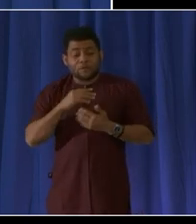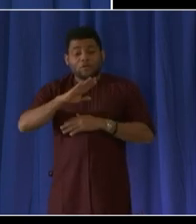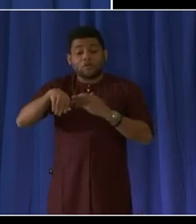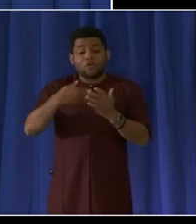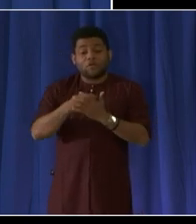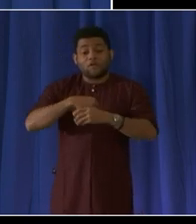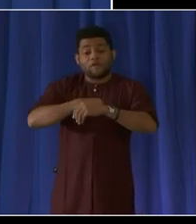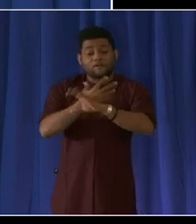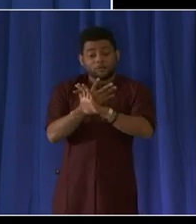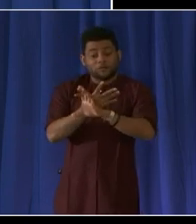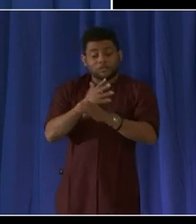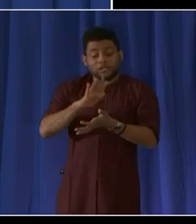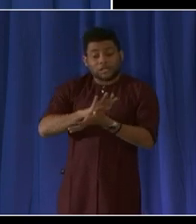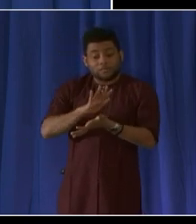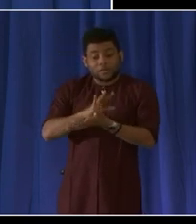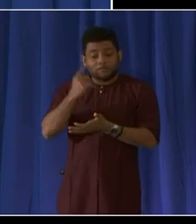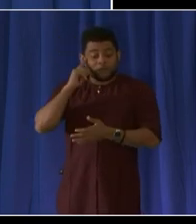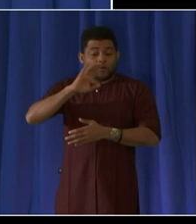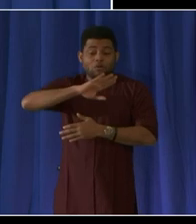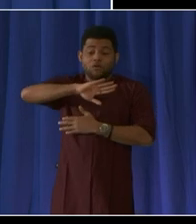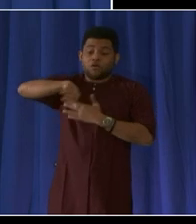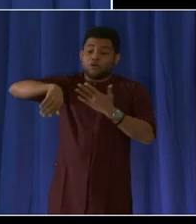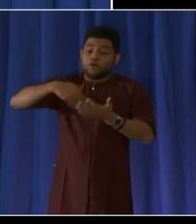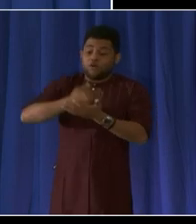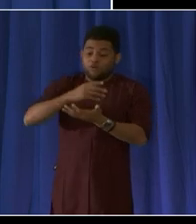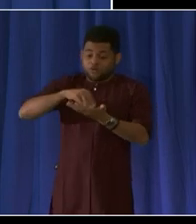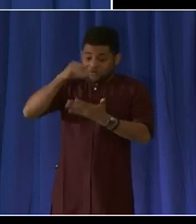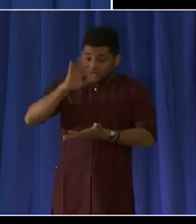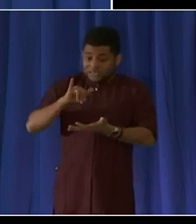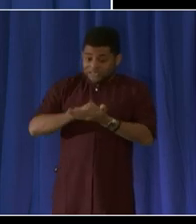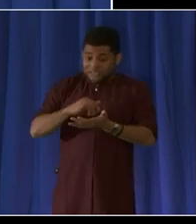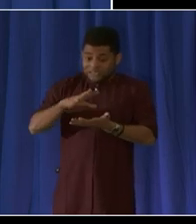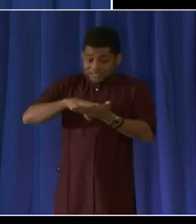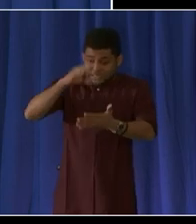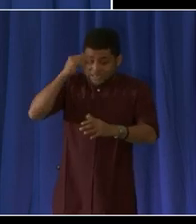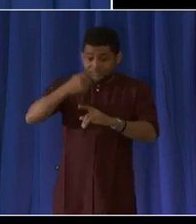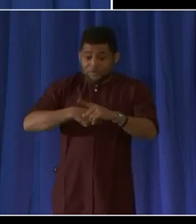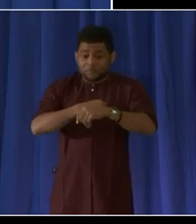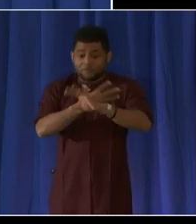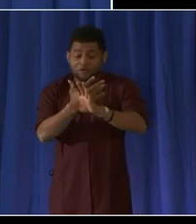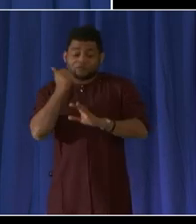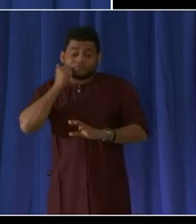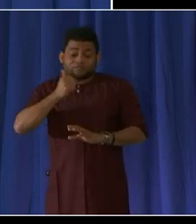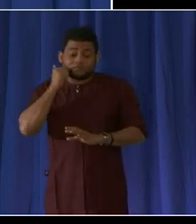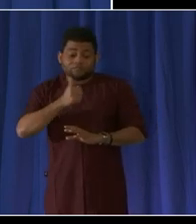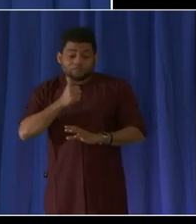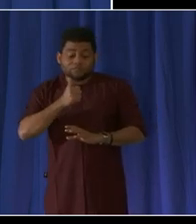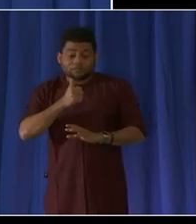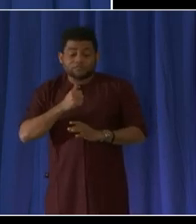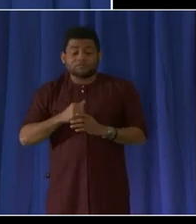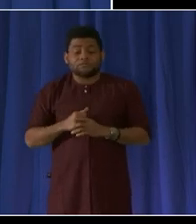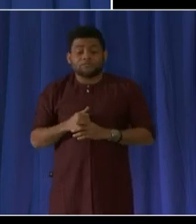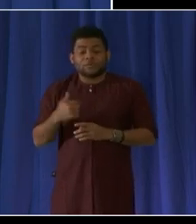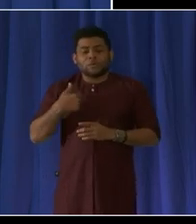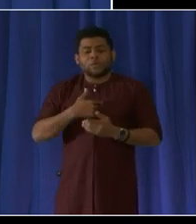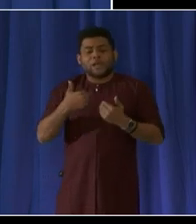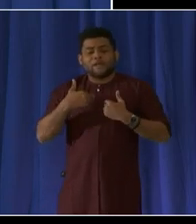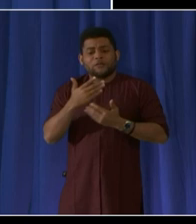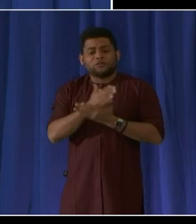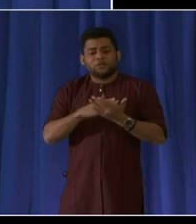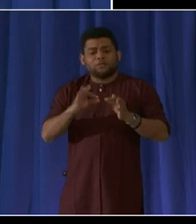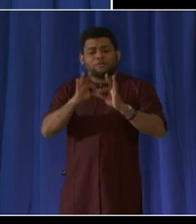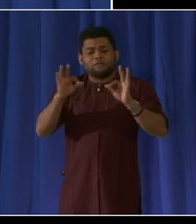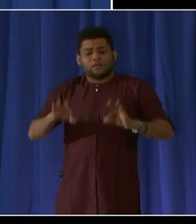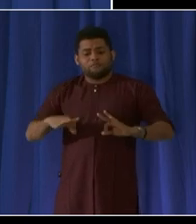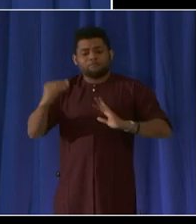all virtual academy for students who learn virtually on a daily basis. There are forms that